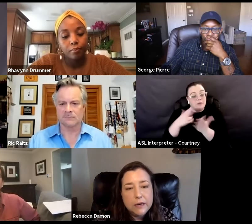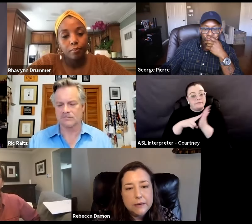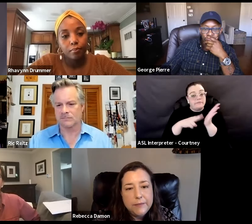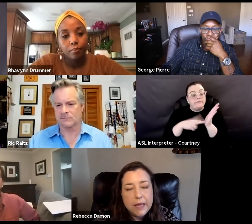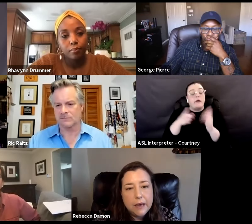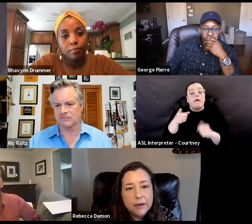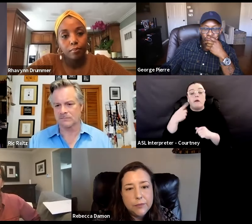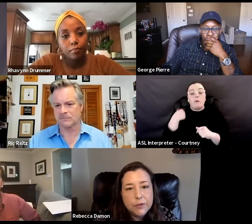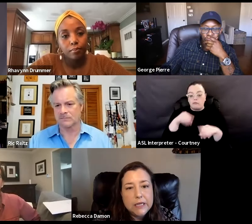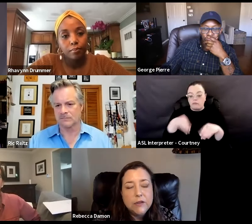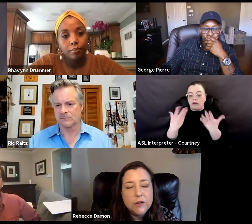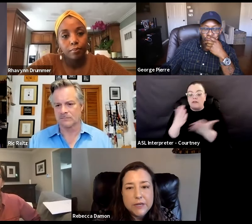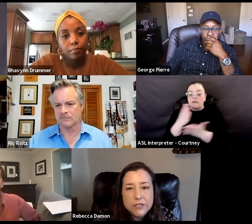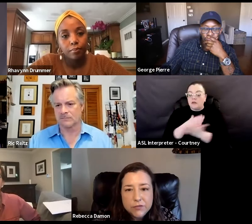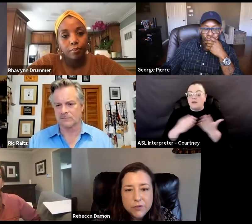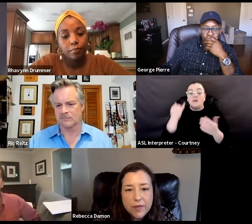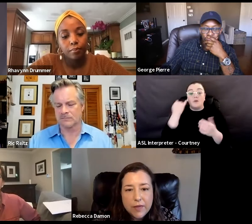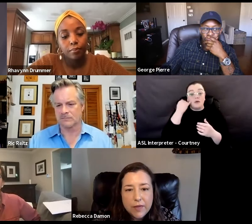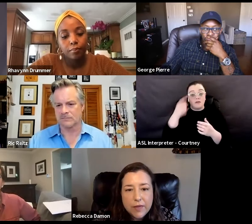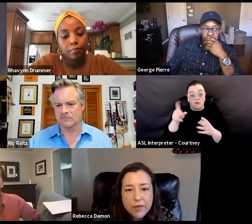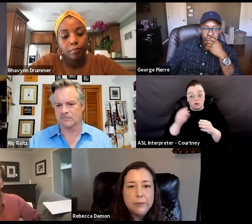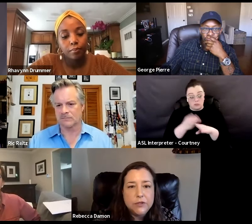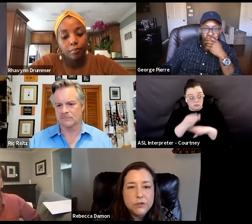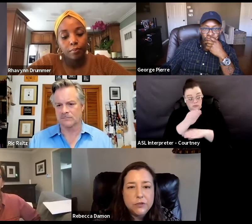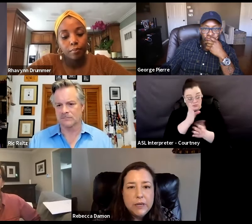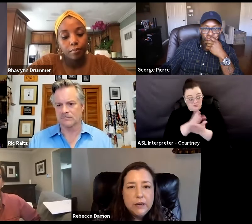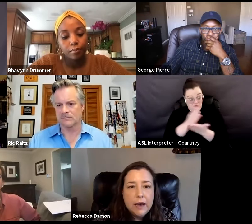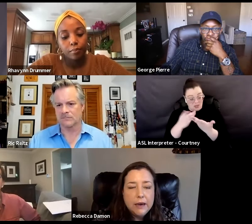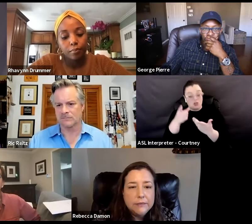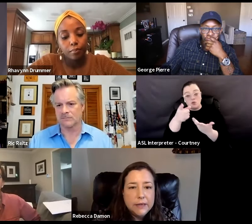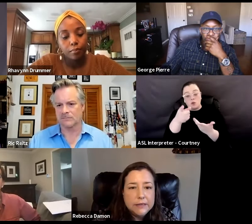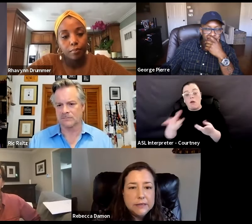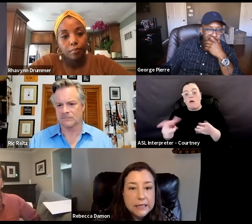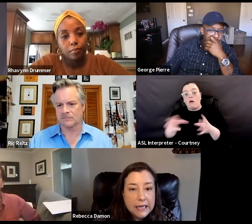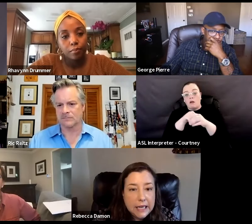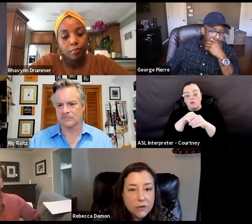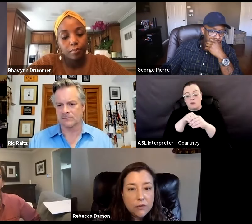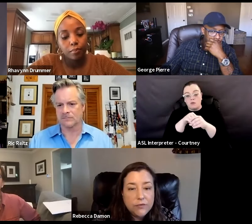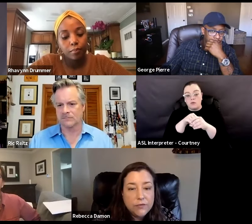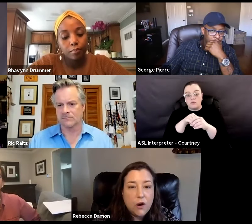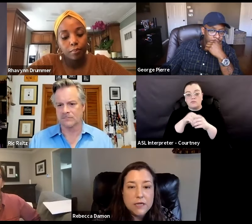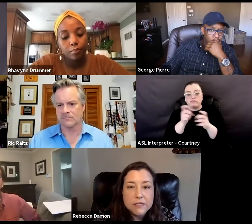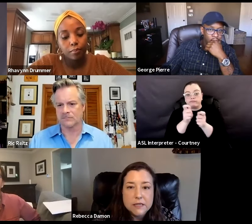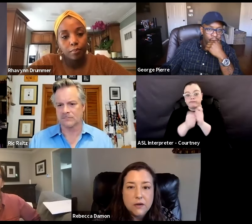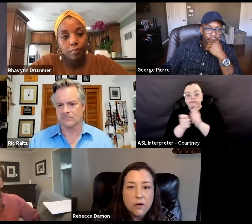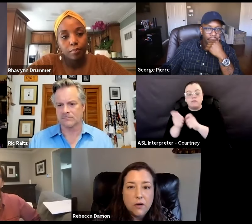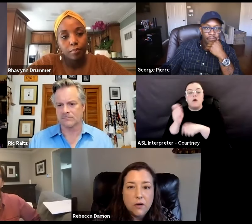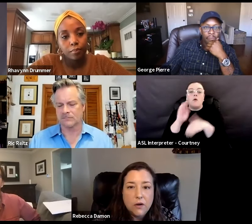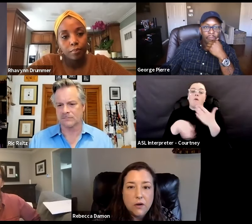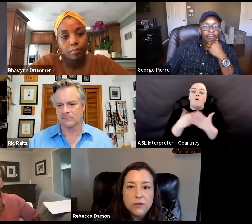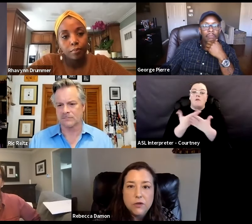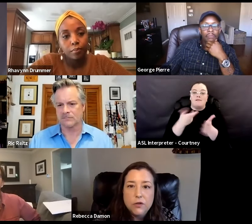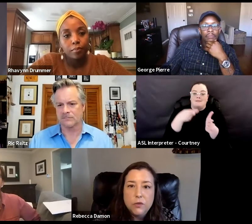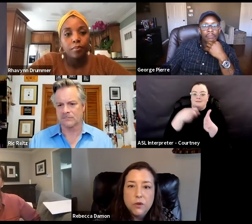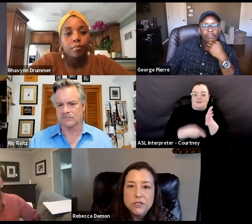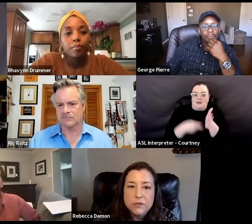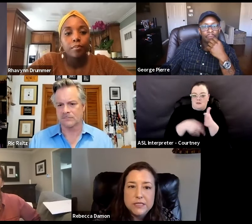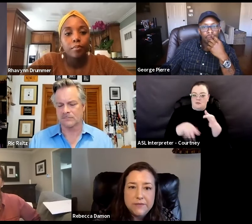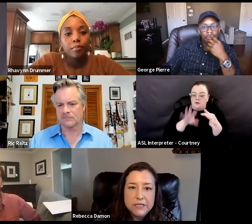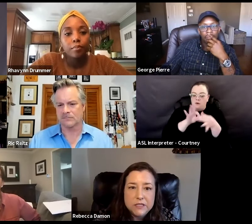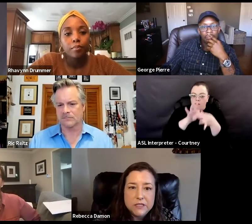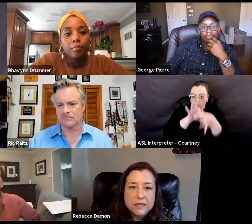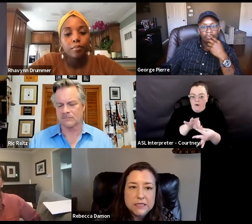are putting in their budget for that they're able to delineate all of the costs that are things that are new